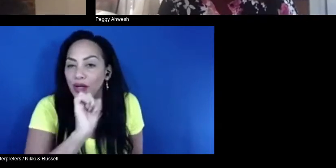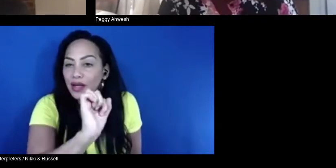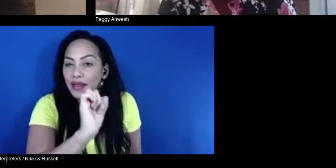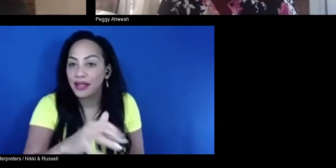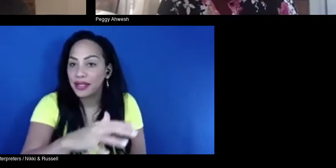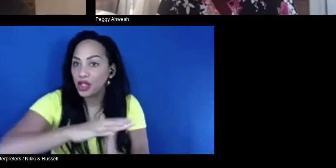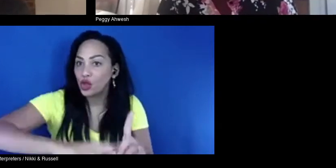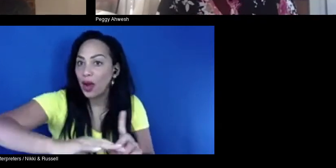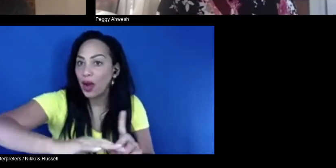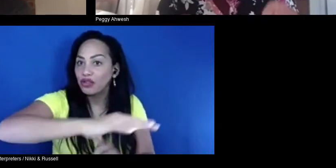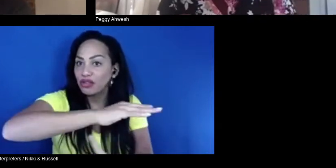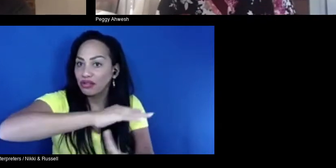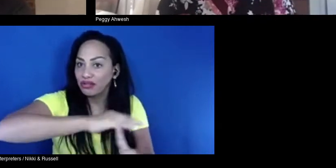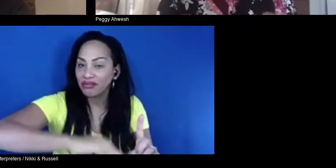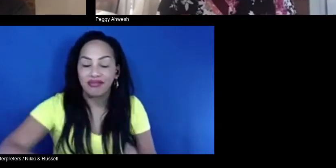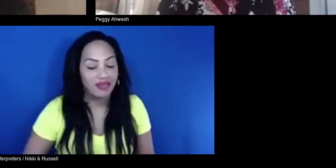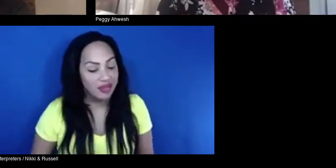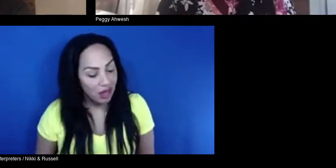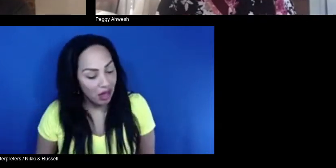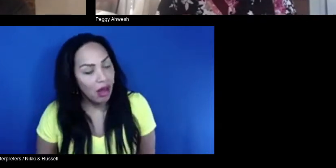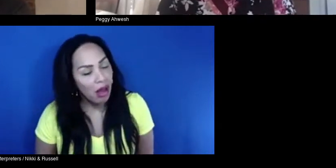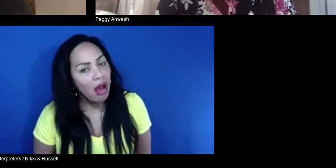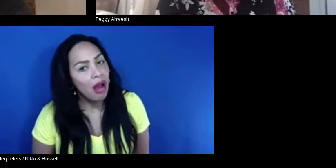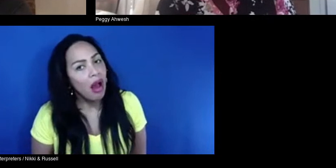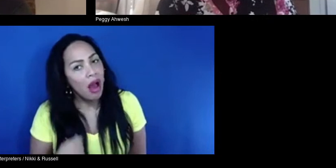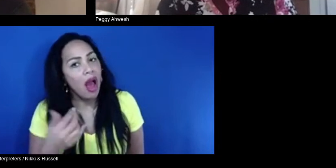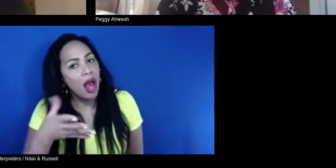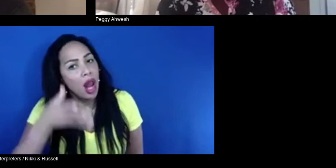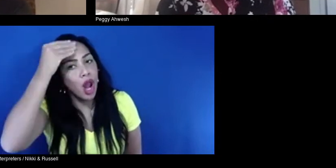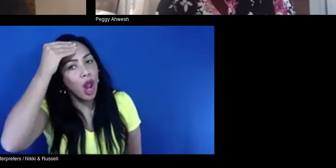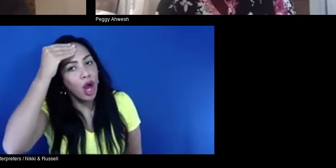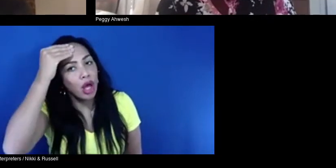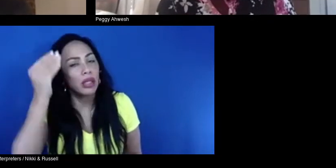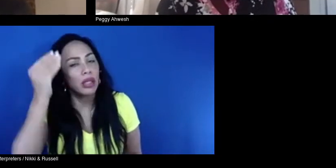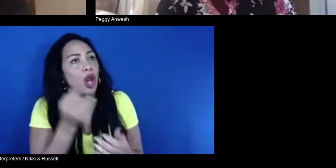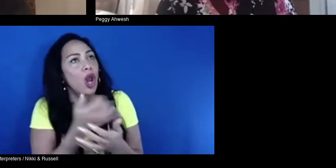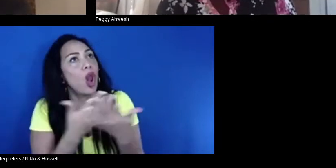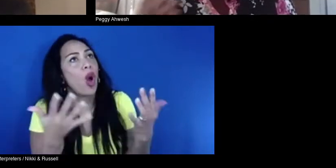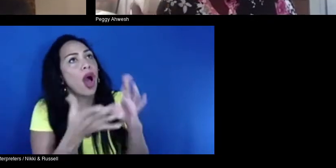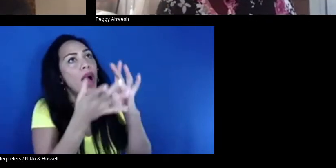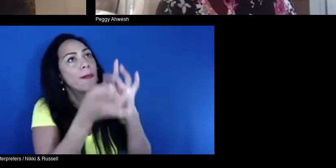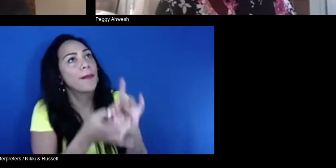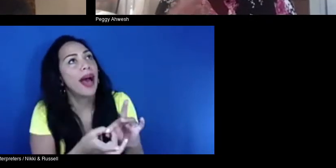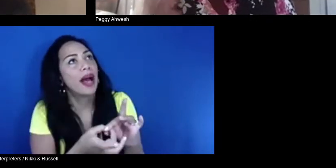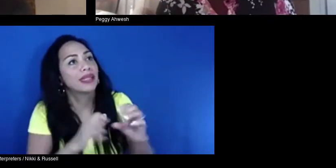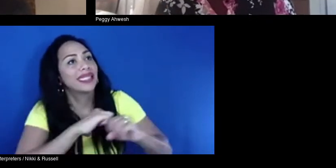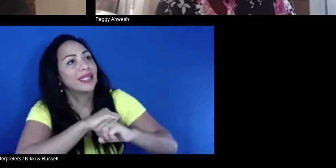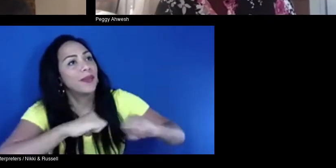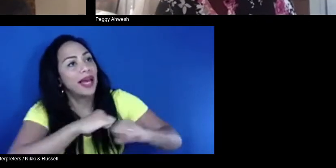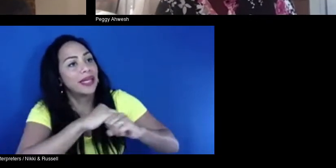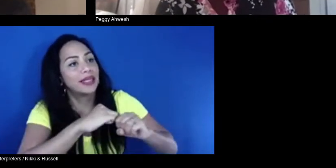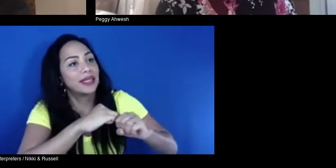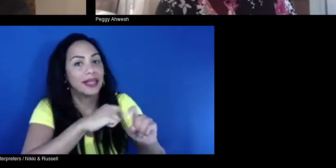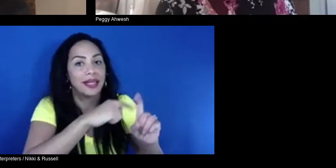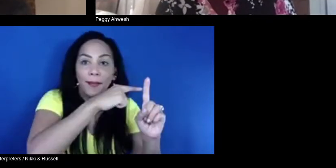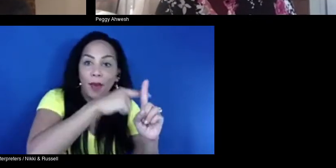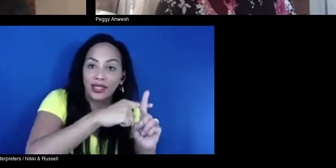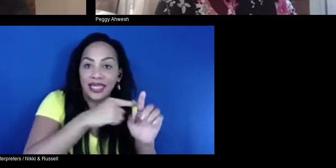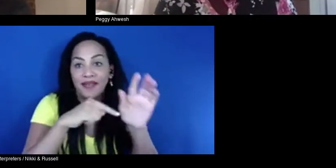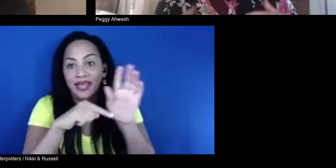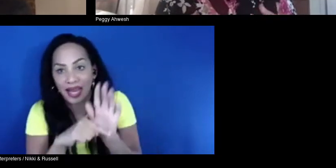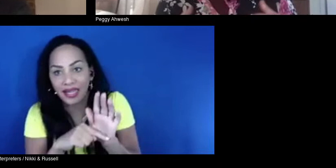about a physical space, negative and positive space, which has done me well in terms of installation, like many, many years